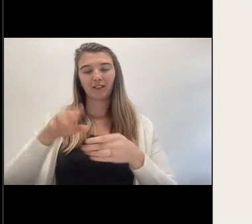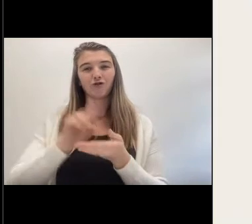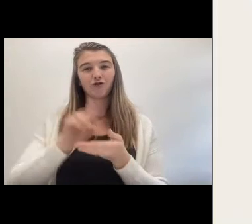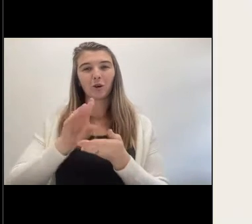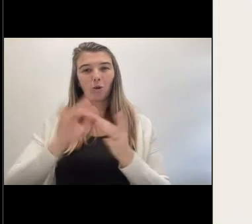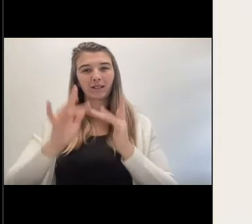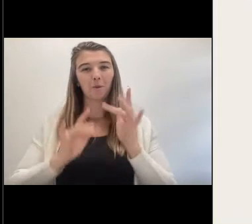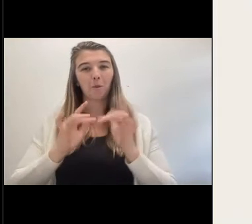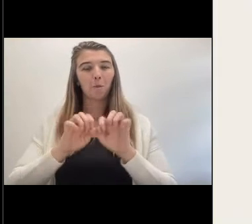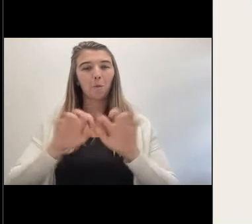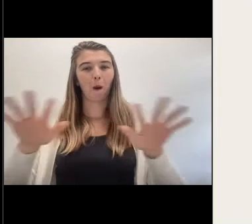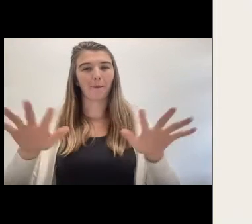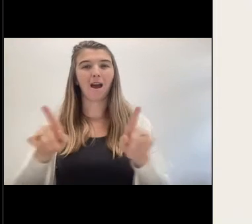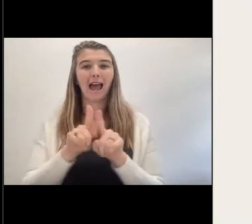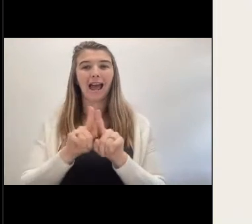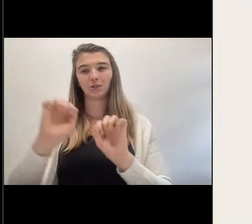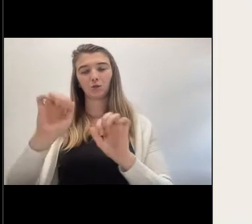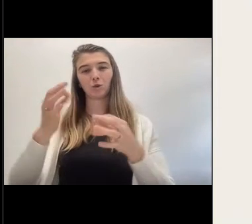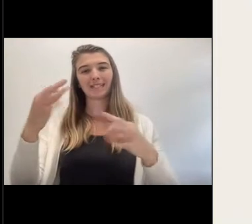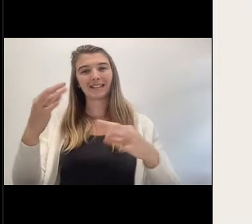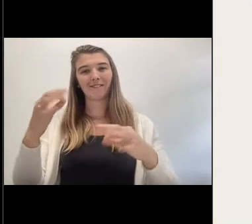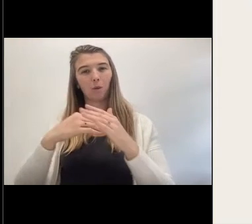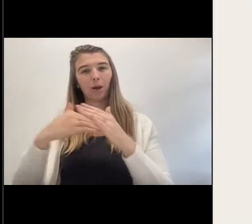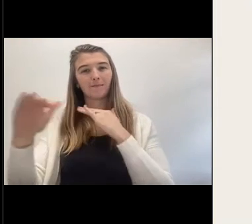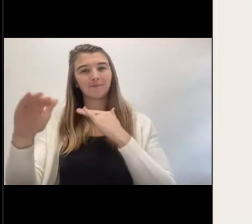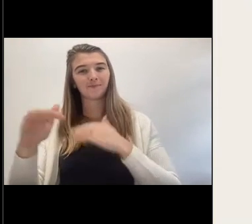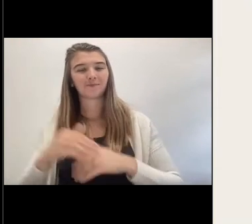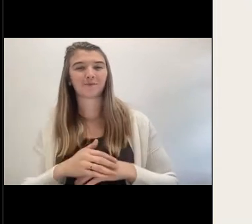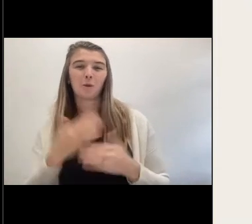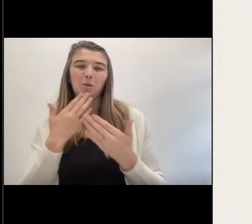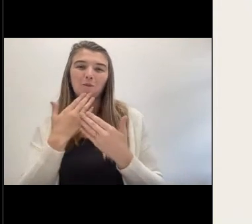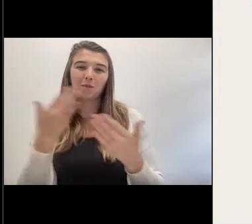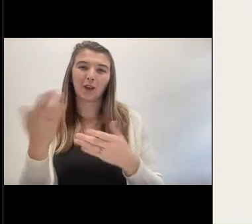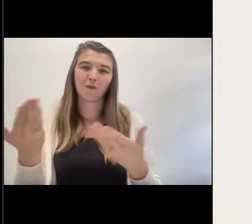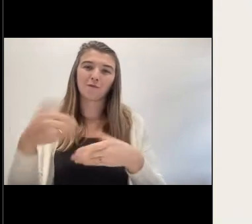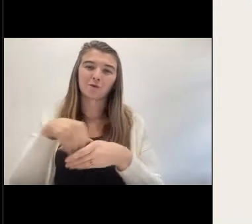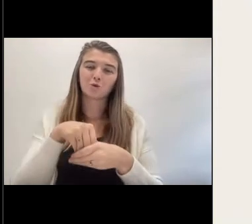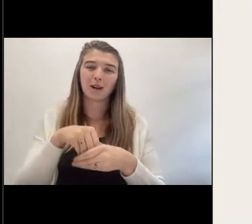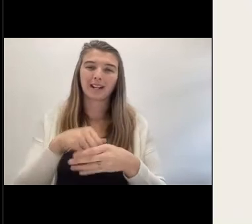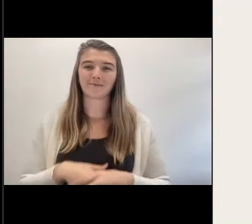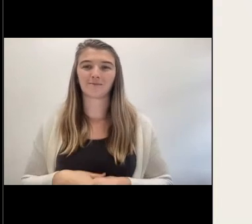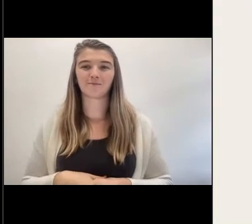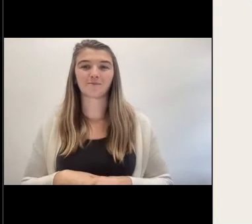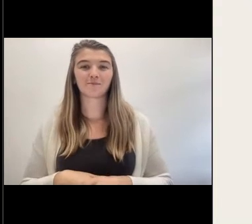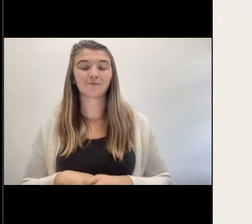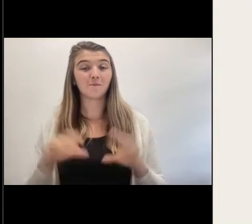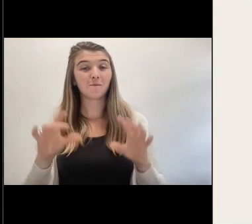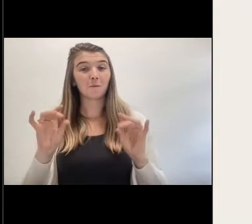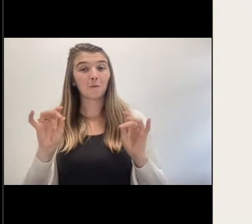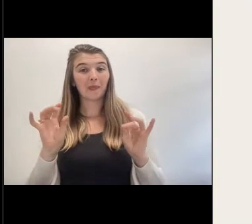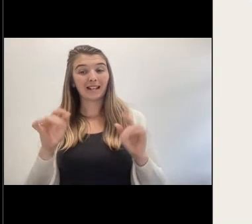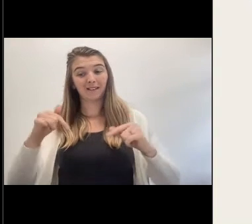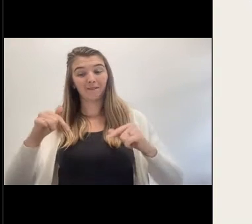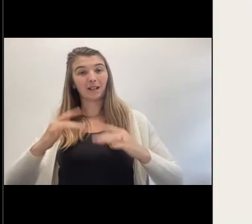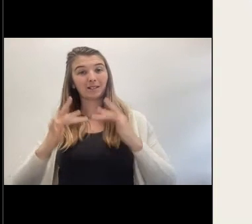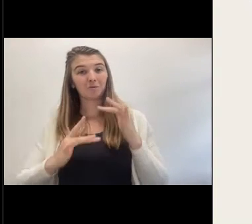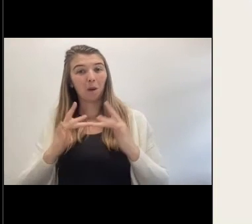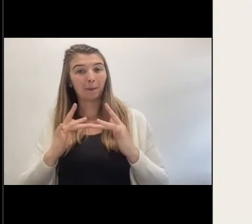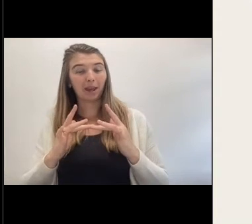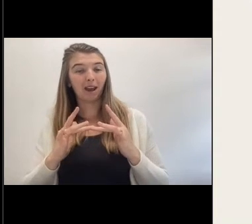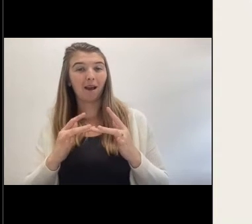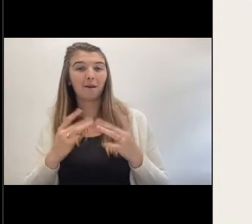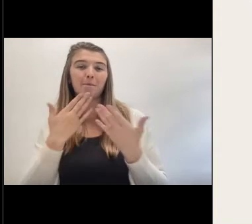webinar and your certificate, which is our little way of saying thank you. So that is it for this time. Do please complete